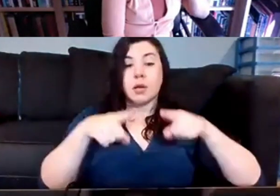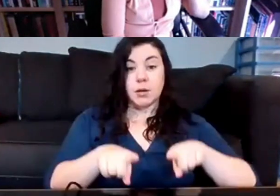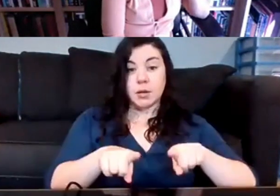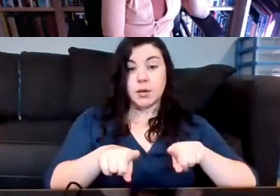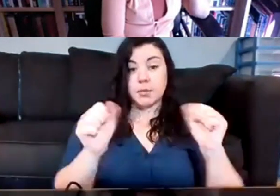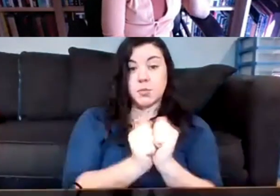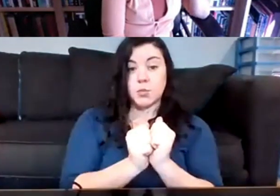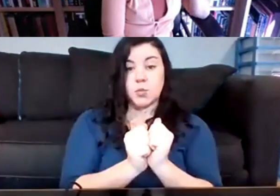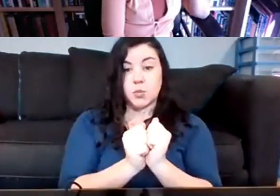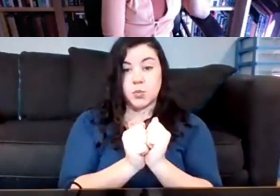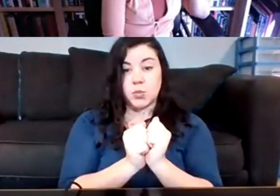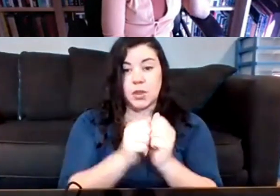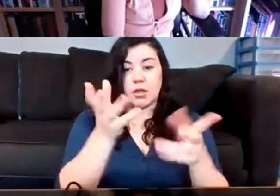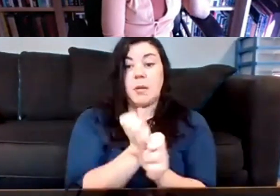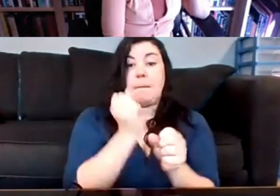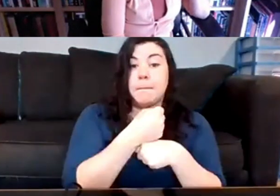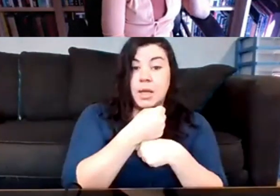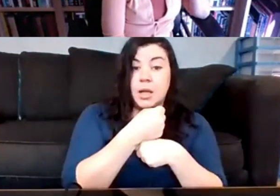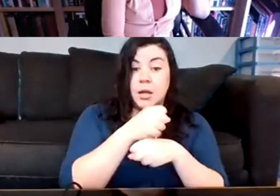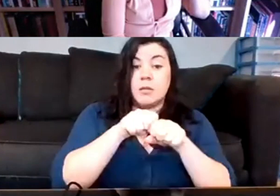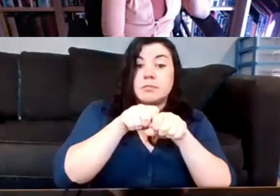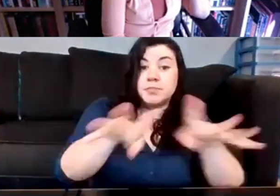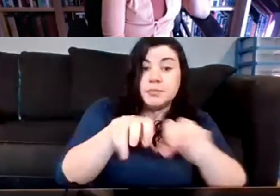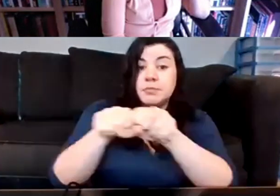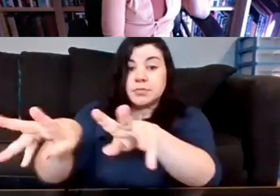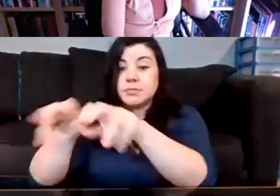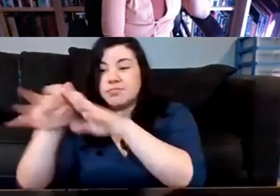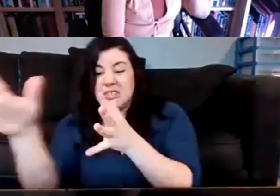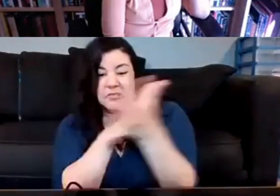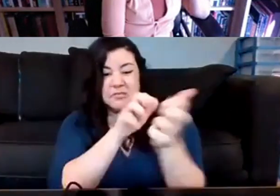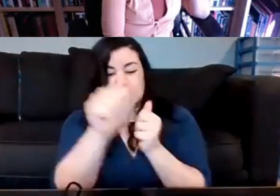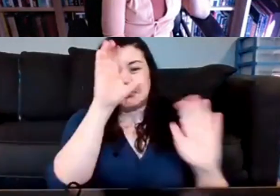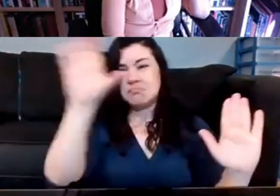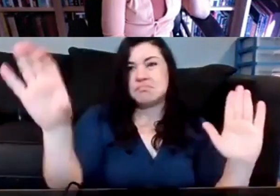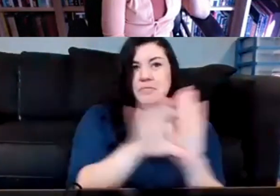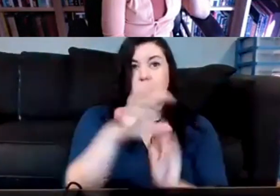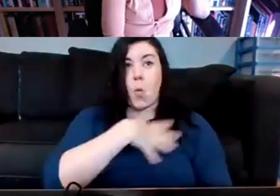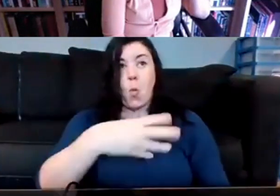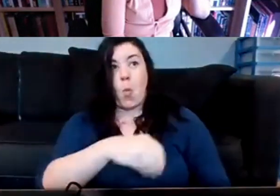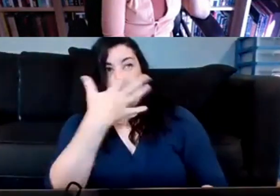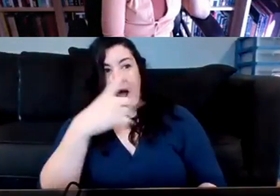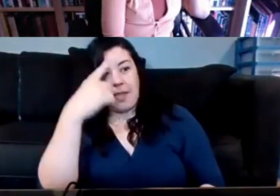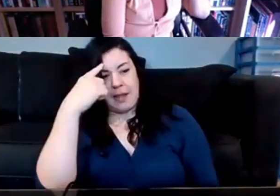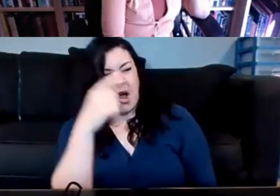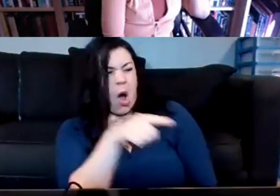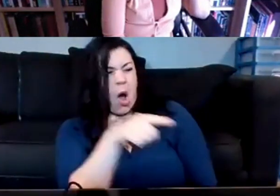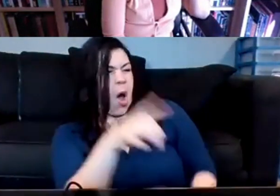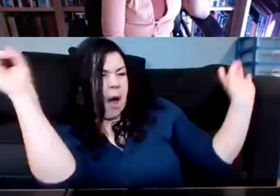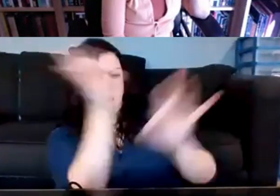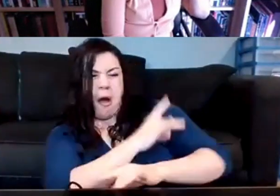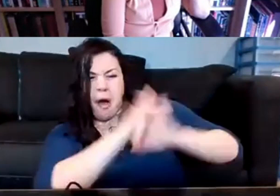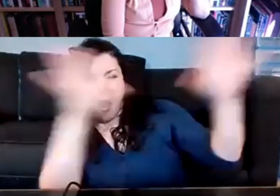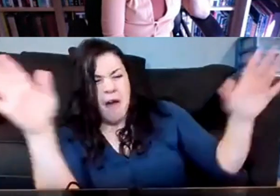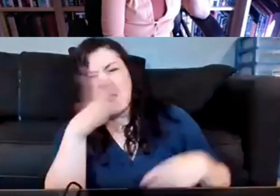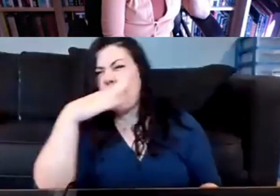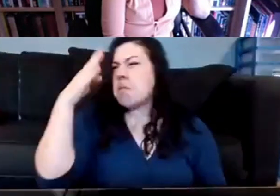with the reproduction, right, of this violent imagery, it allowed white viewers to say, oh, weren't they terrible and wasn't that bad and isn't this